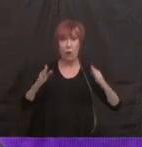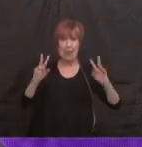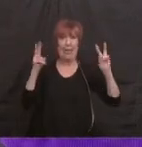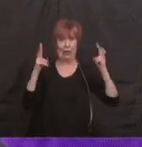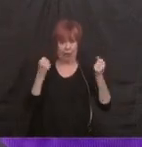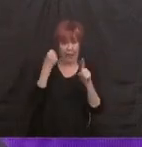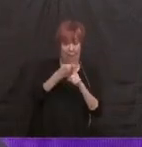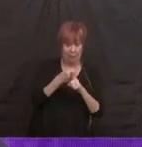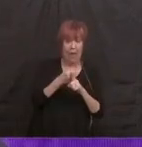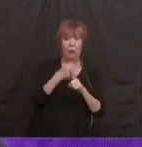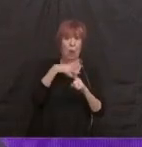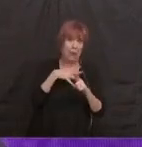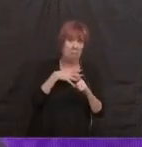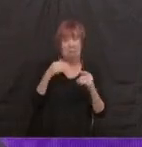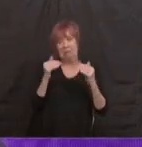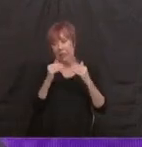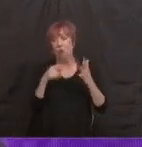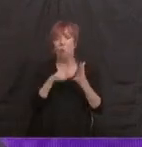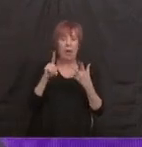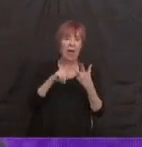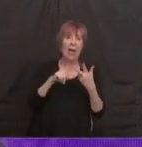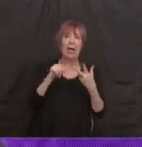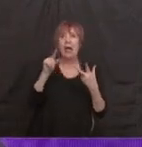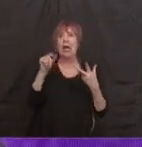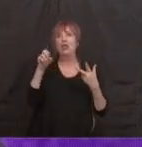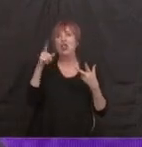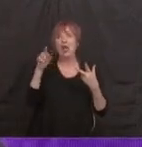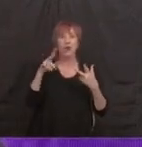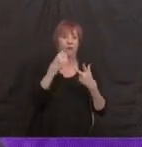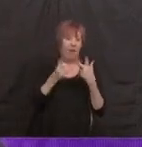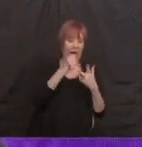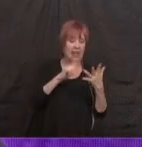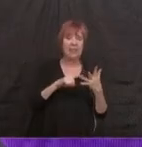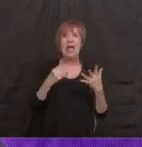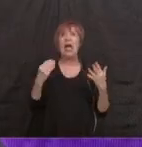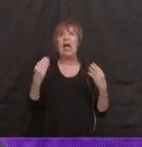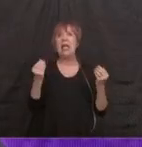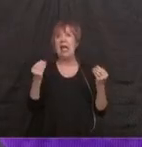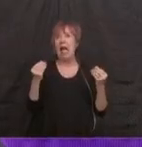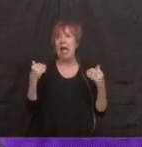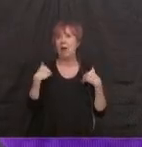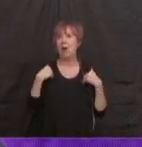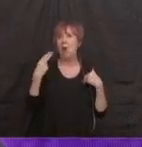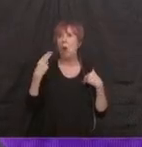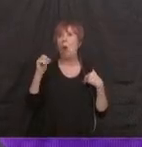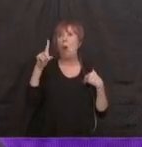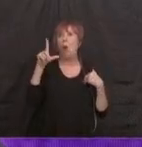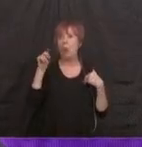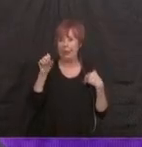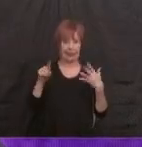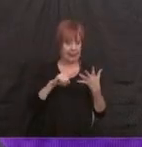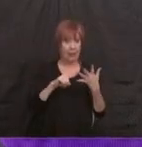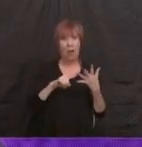as equal pay, gendered violence, land holding, and other human rights, we